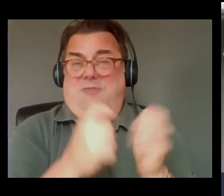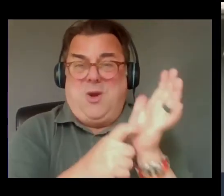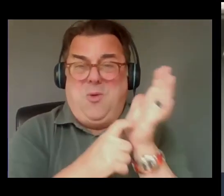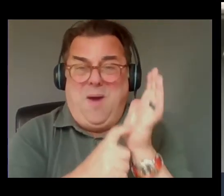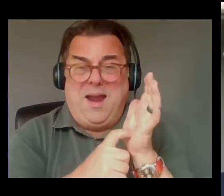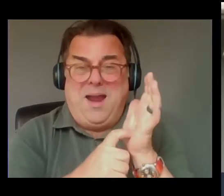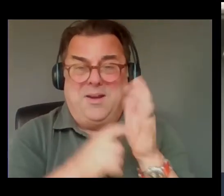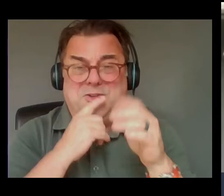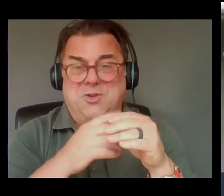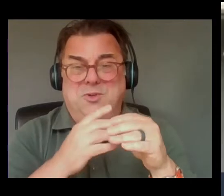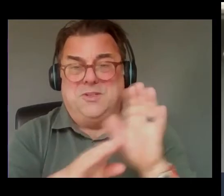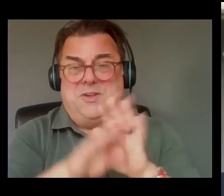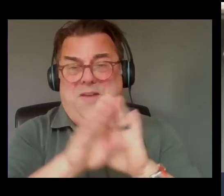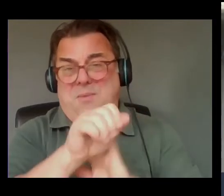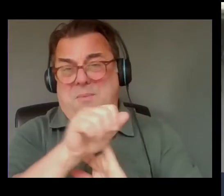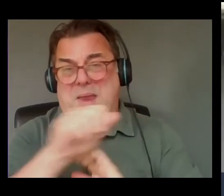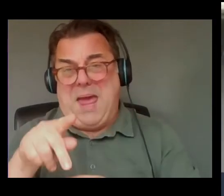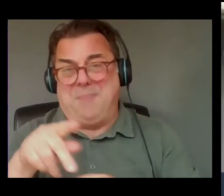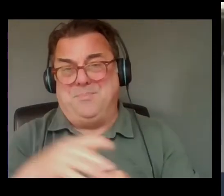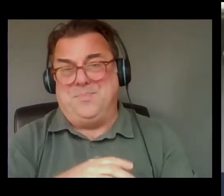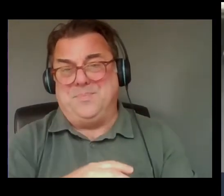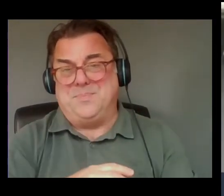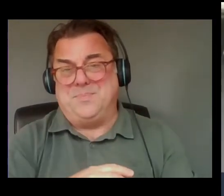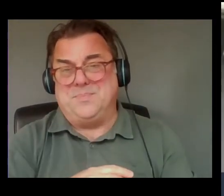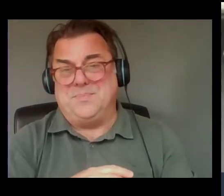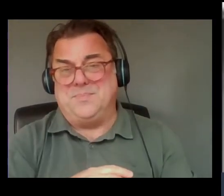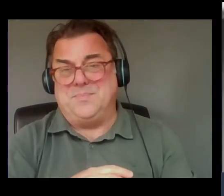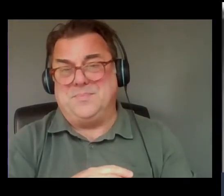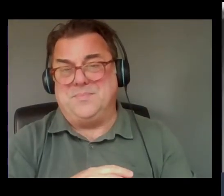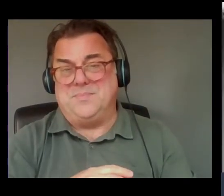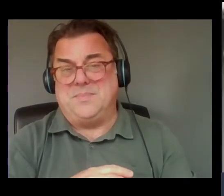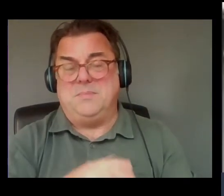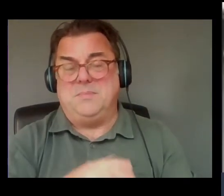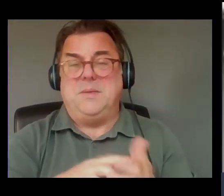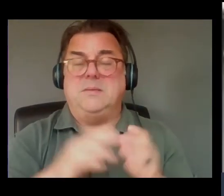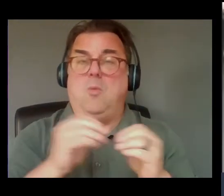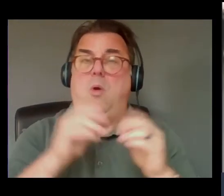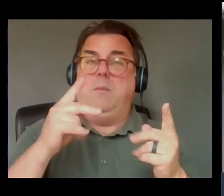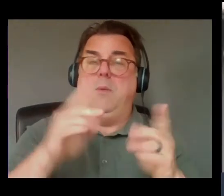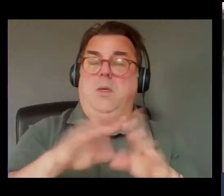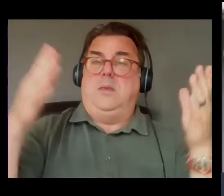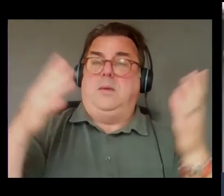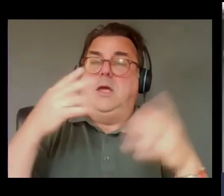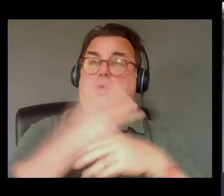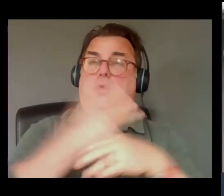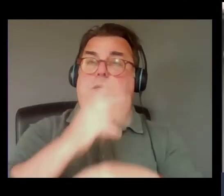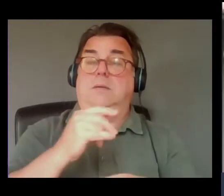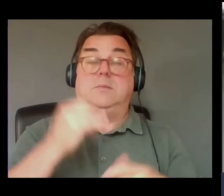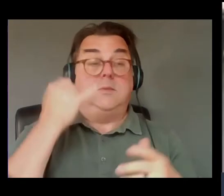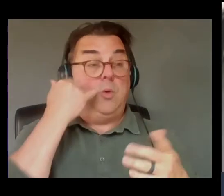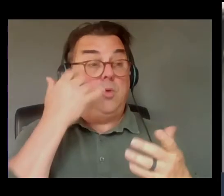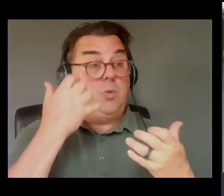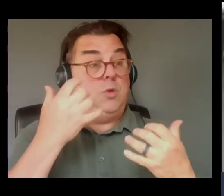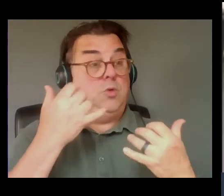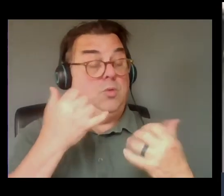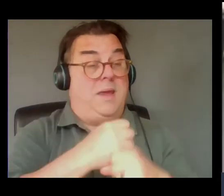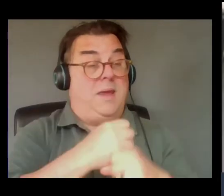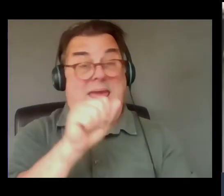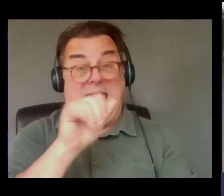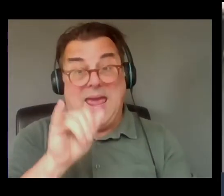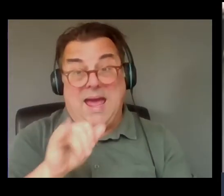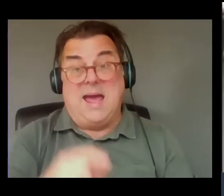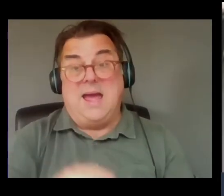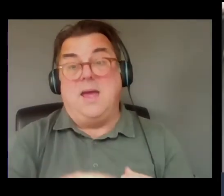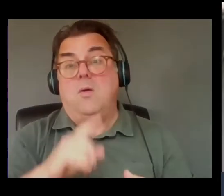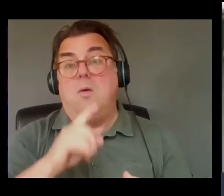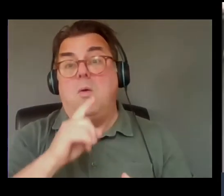developing applications, and it's really open to some people who can do it. Now today, if you want to do AI, or if you want to really